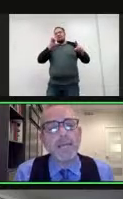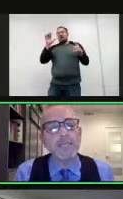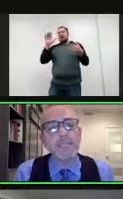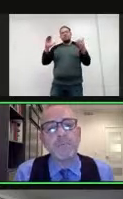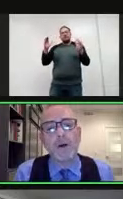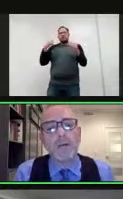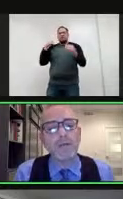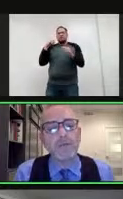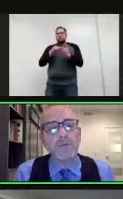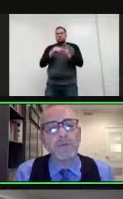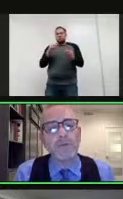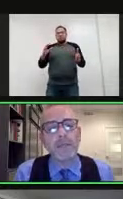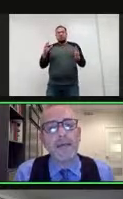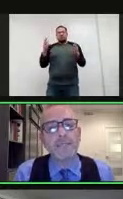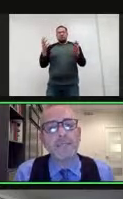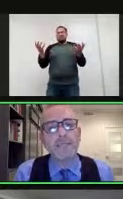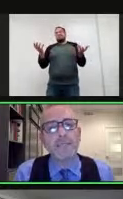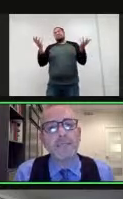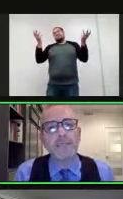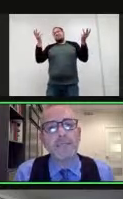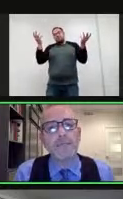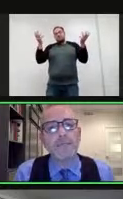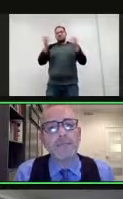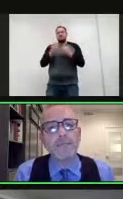And again, this is a body of work that